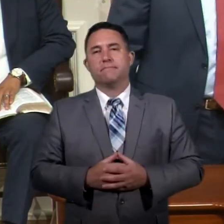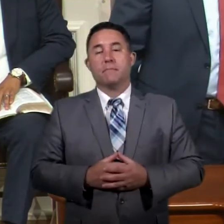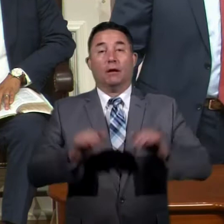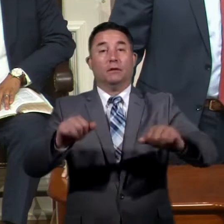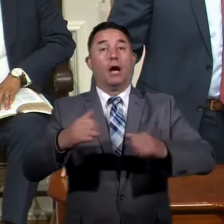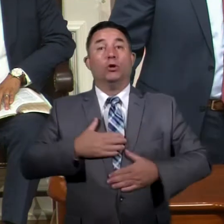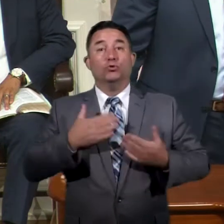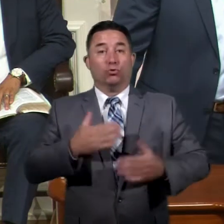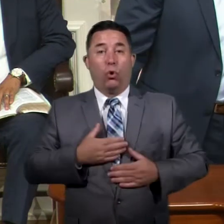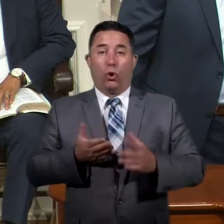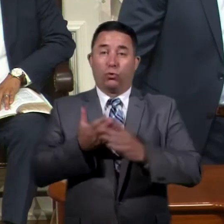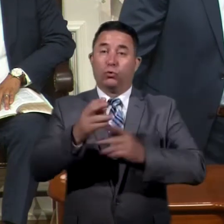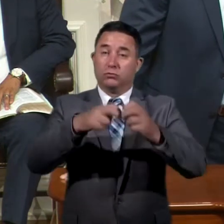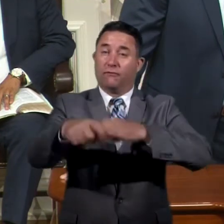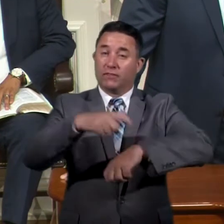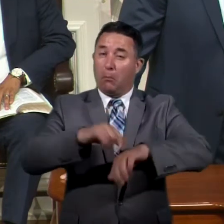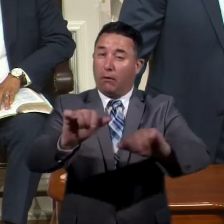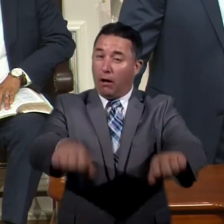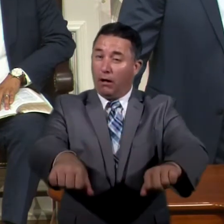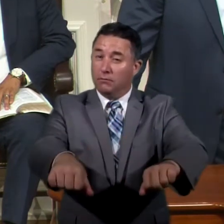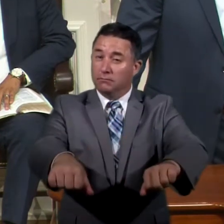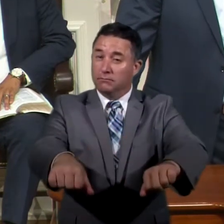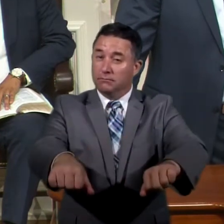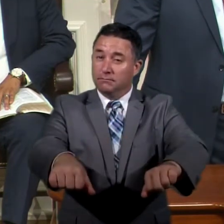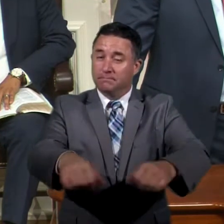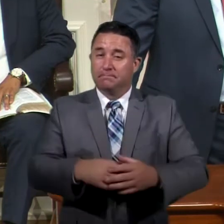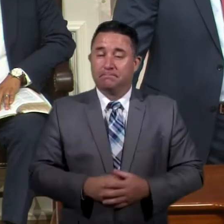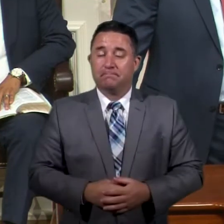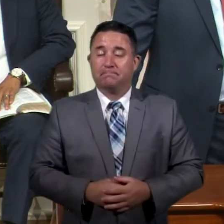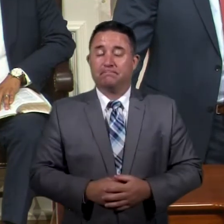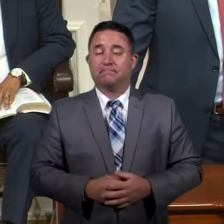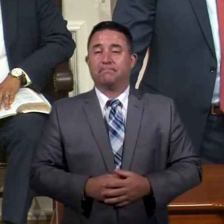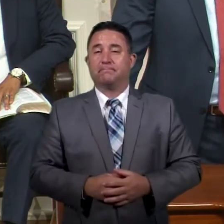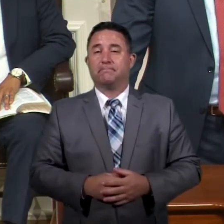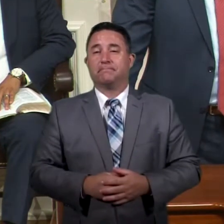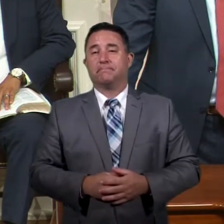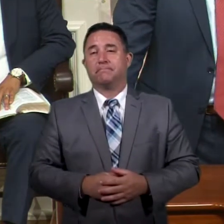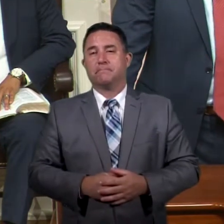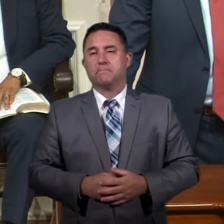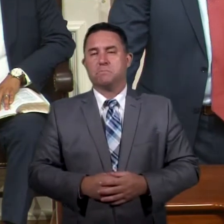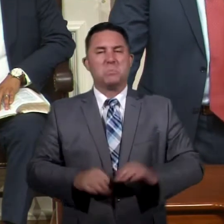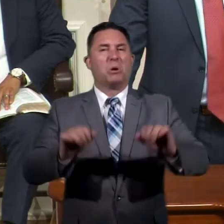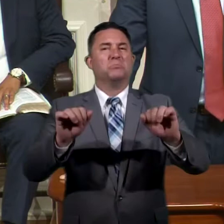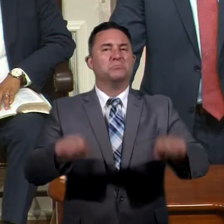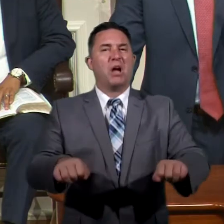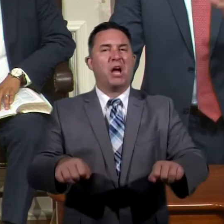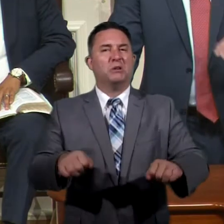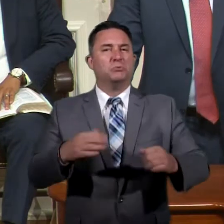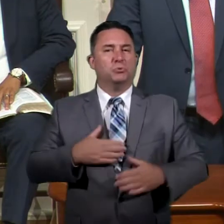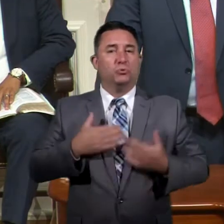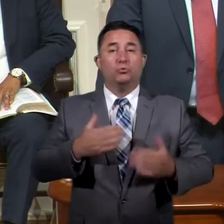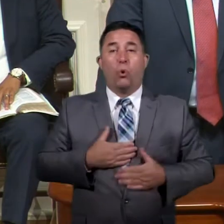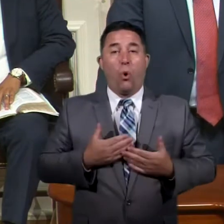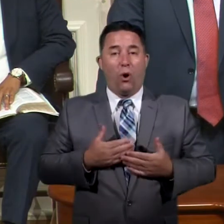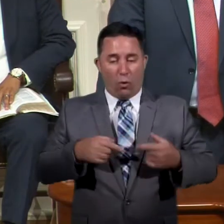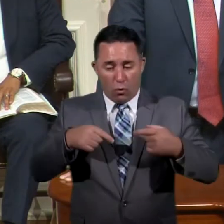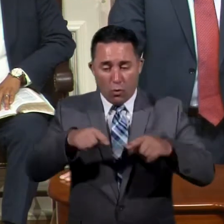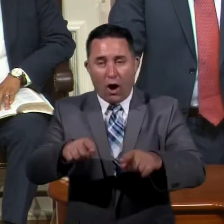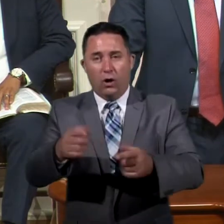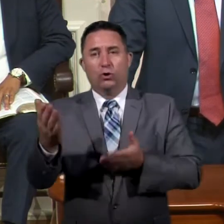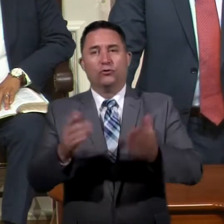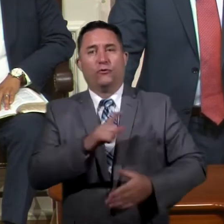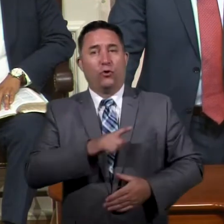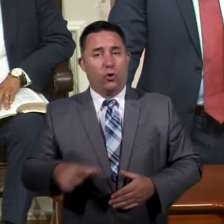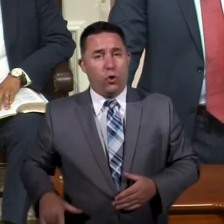you can have joy through difficult times. Dice la Biblia que podemos tener gozo a pesar de las pruebas. You can have joy through serving the Lord. Podemos